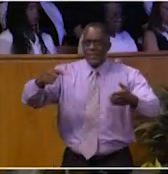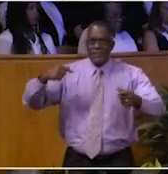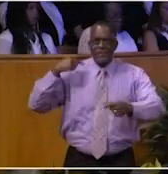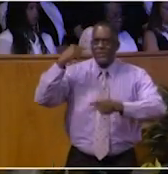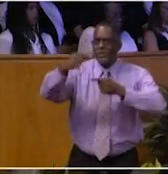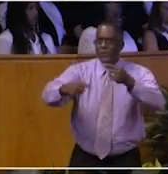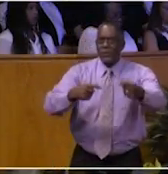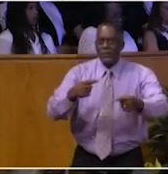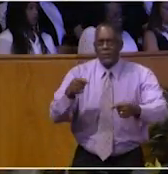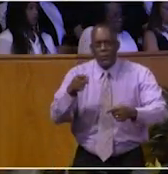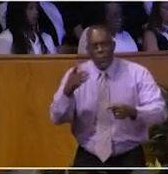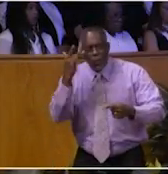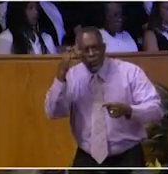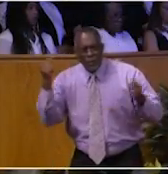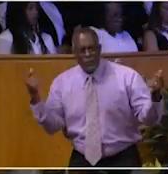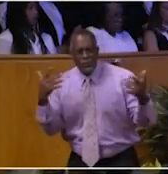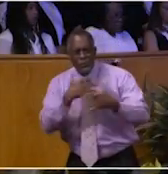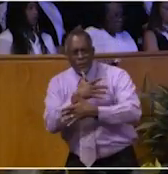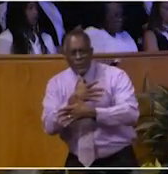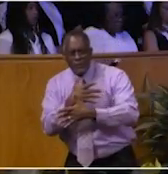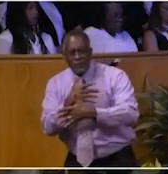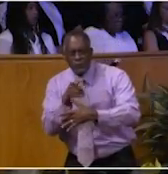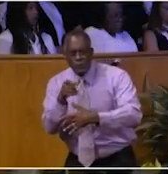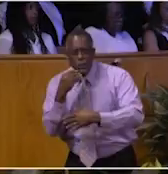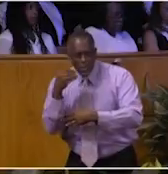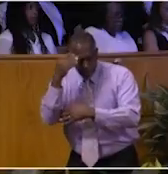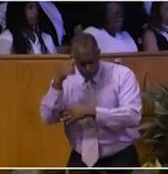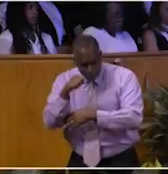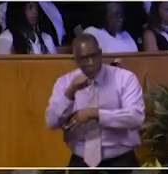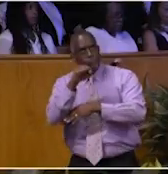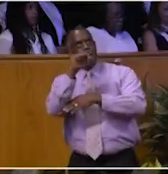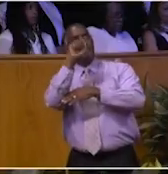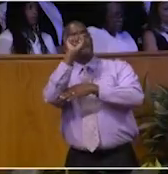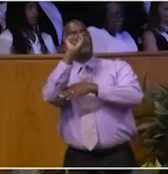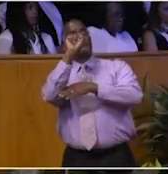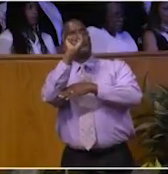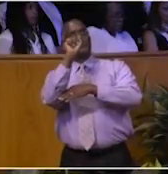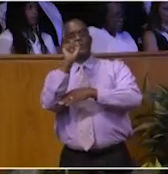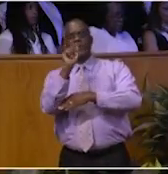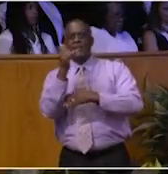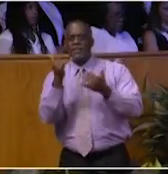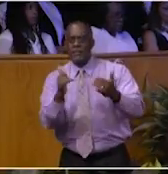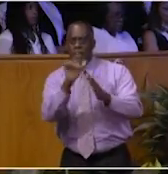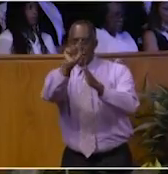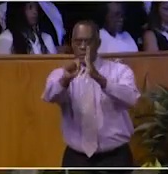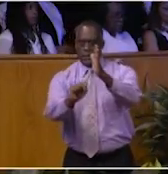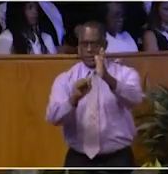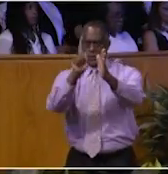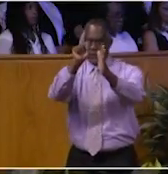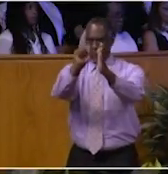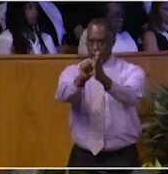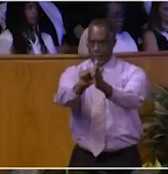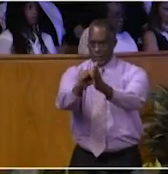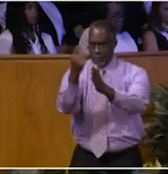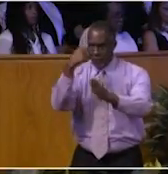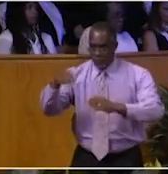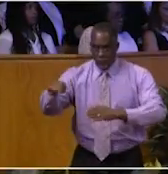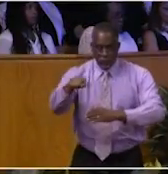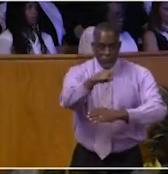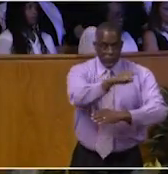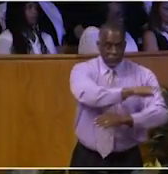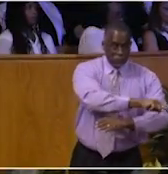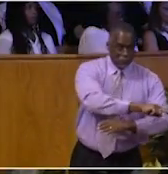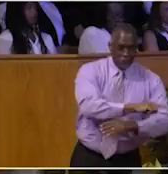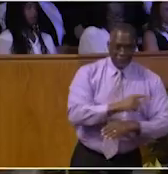Lift up your heads, O ye saints. It's time, now is the time, for you to get off